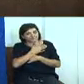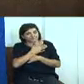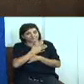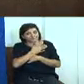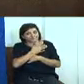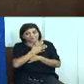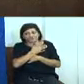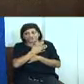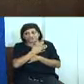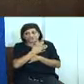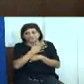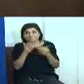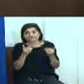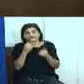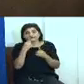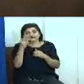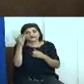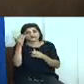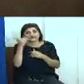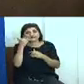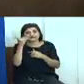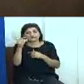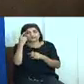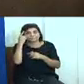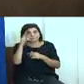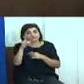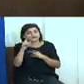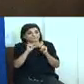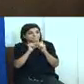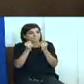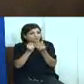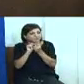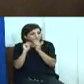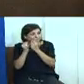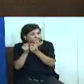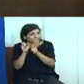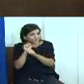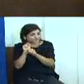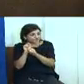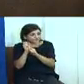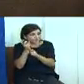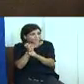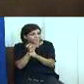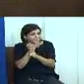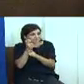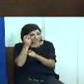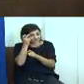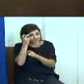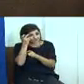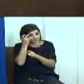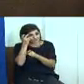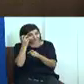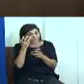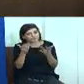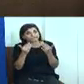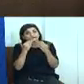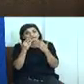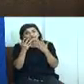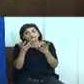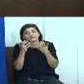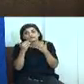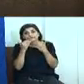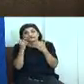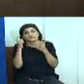And so I want to say thank you for the teams that work so diligently, that we want to recognize those